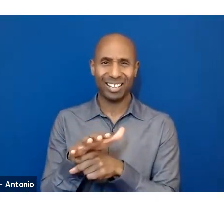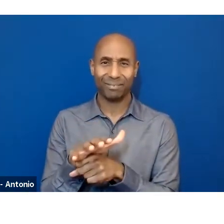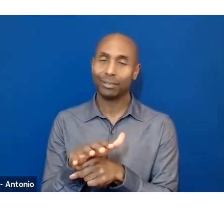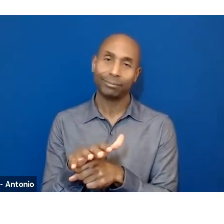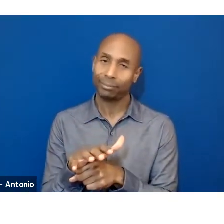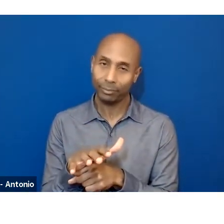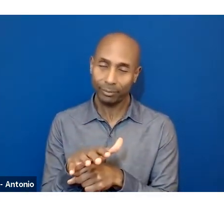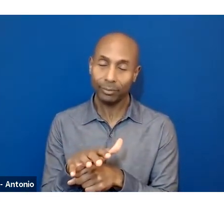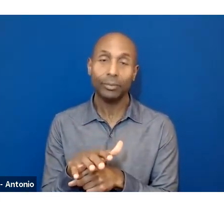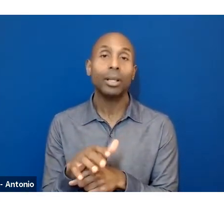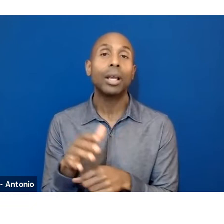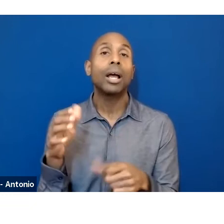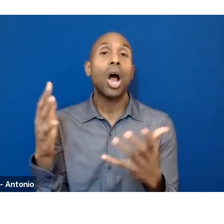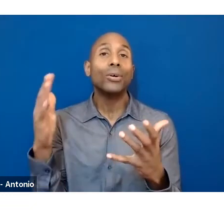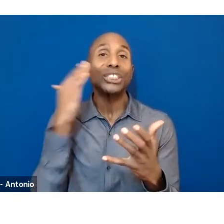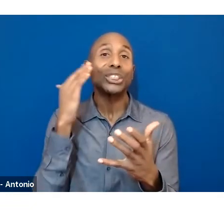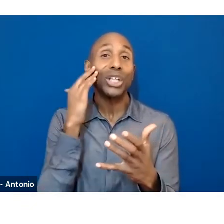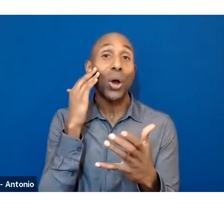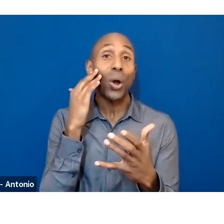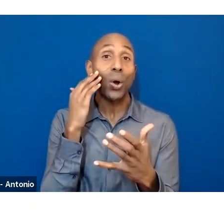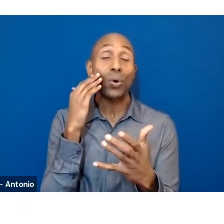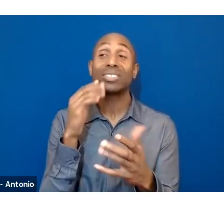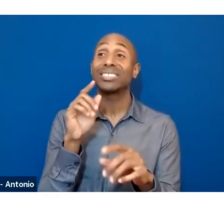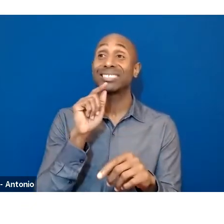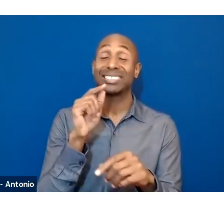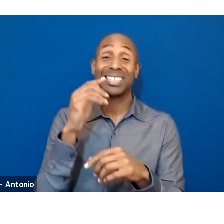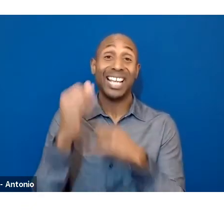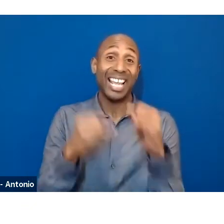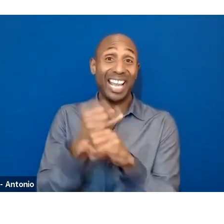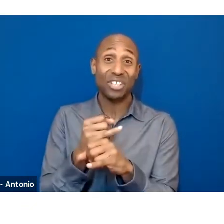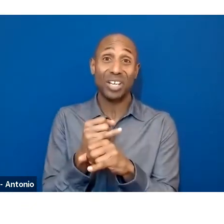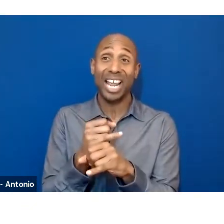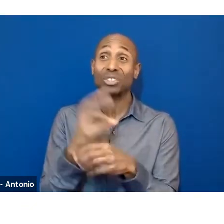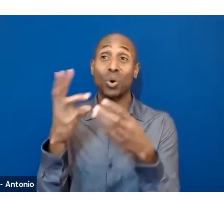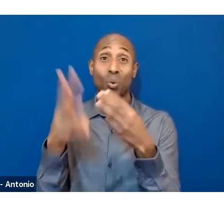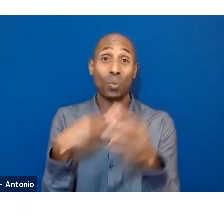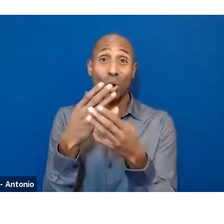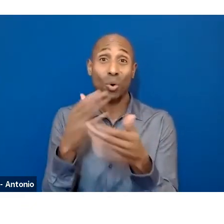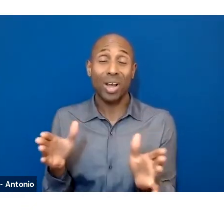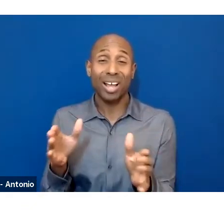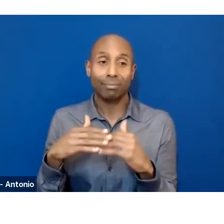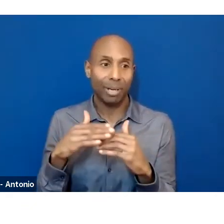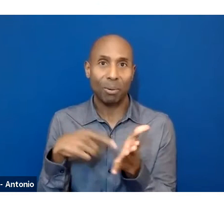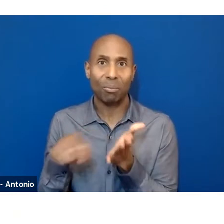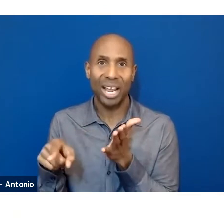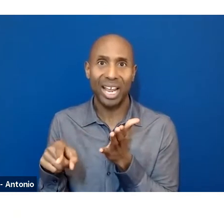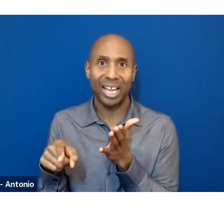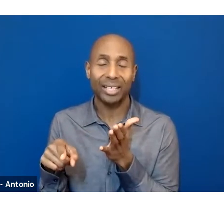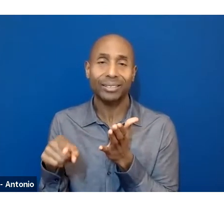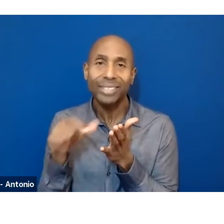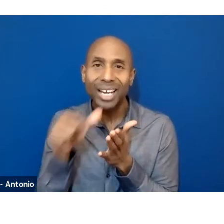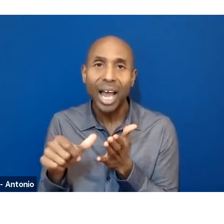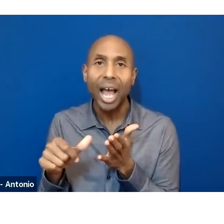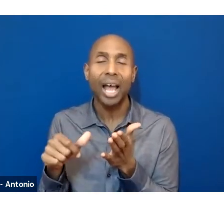know internationally, including in the US, minimum wages are not living wages, right? And so one of the things that I